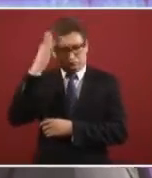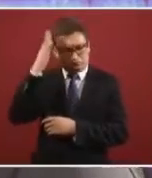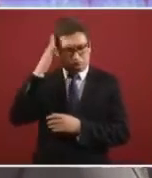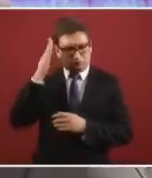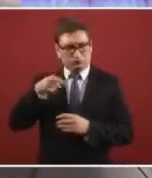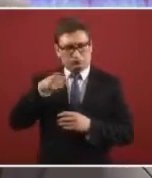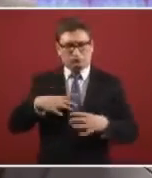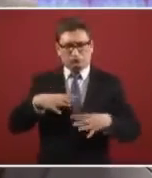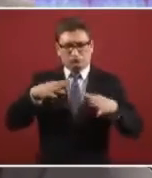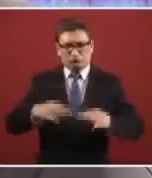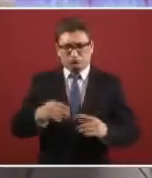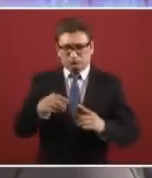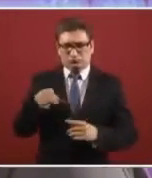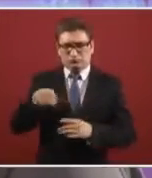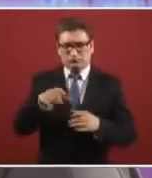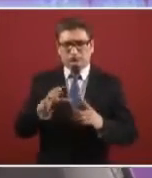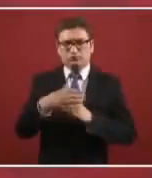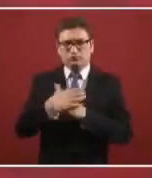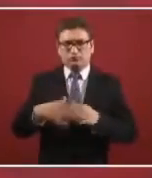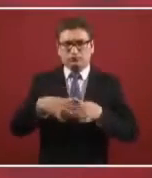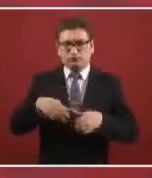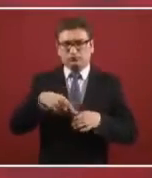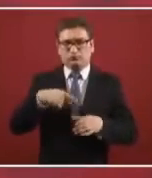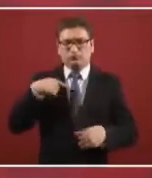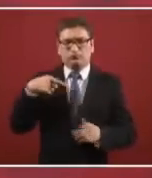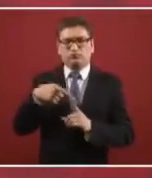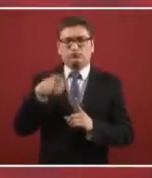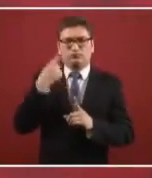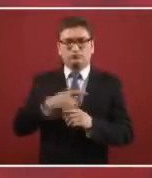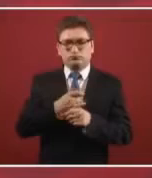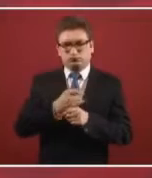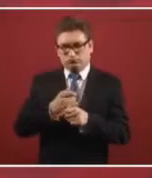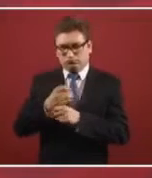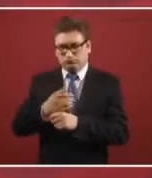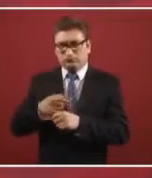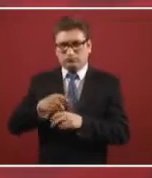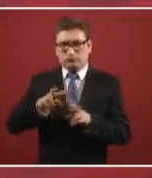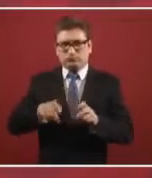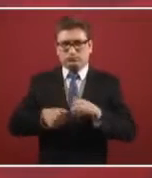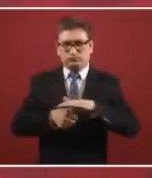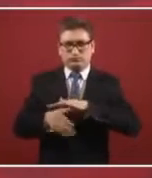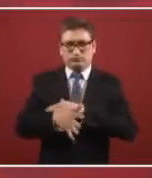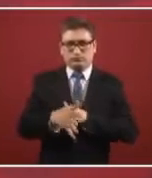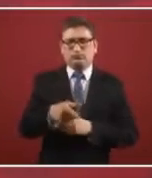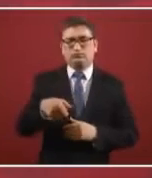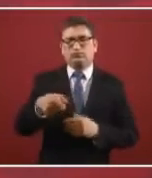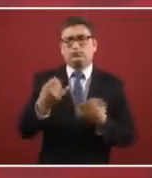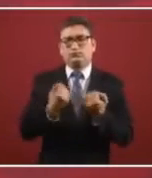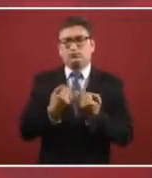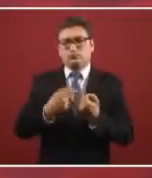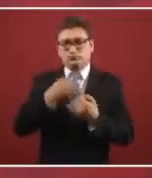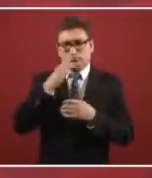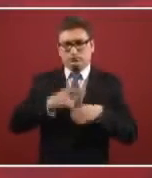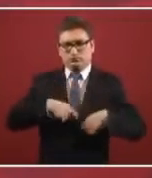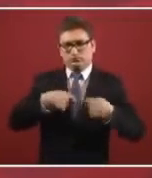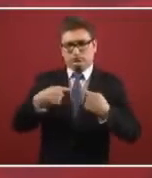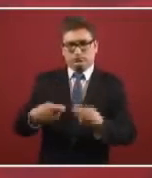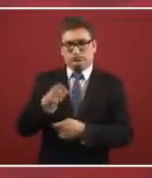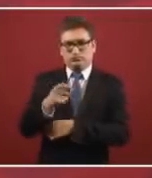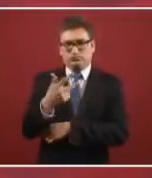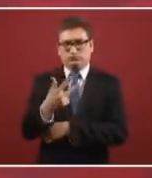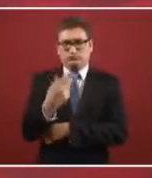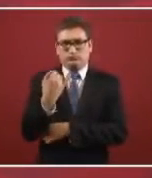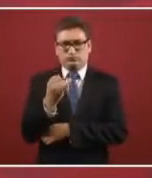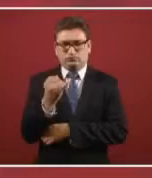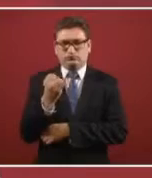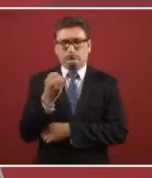so that this unit of investigation would posteriorly which on